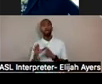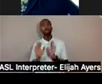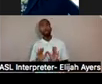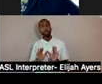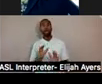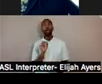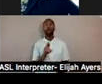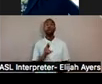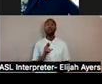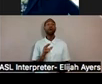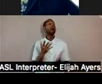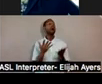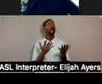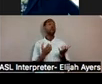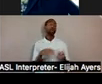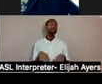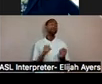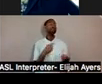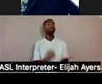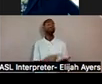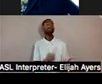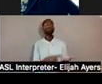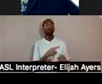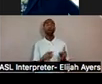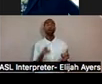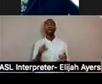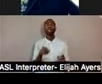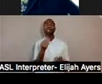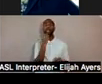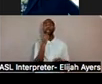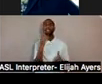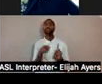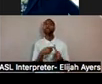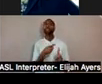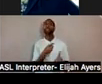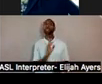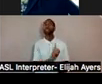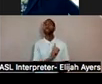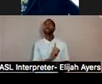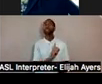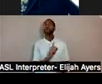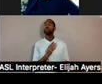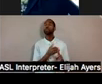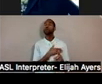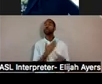Or I do want to have this conversation, but I'm probably going to need to eat a banana or get something to eat before we keep going.